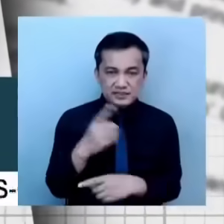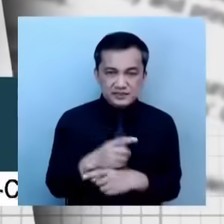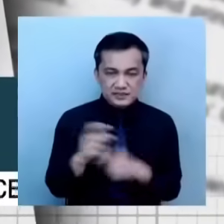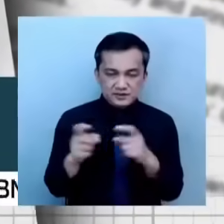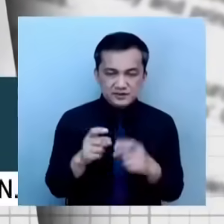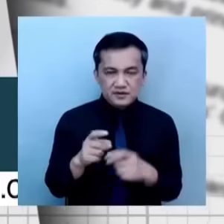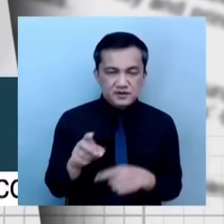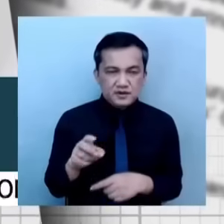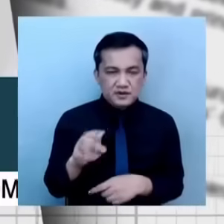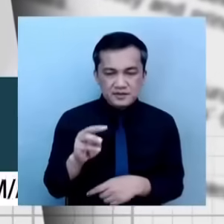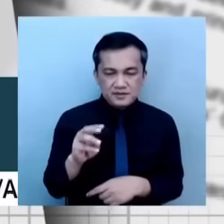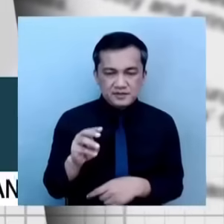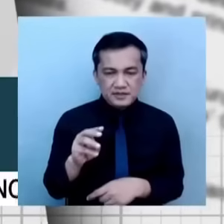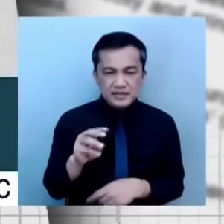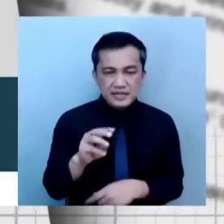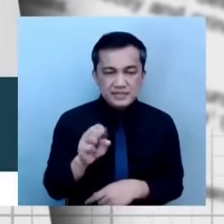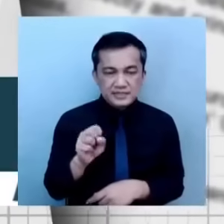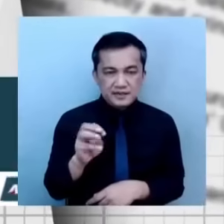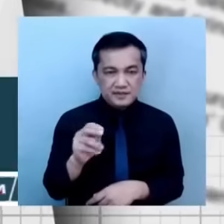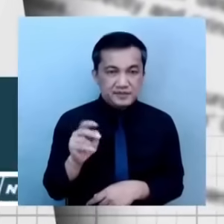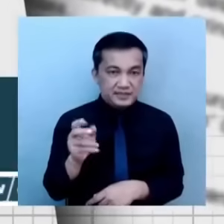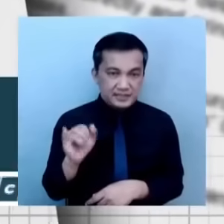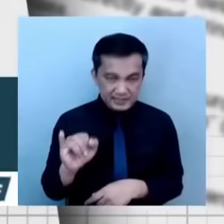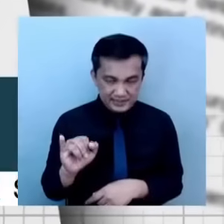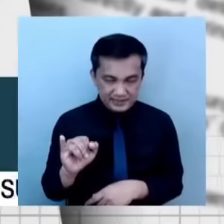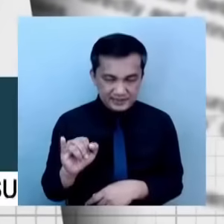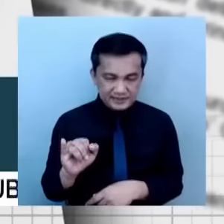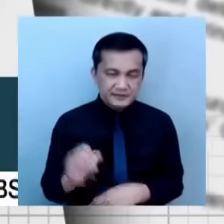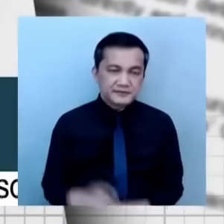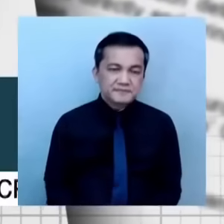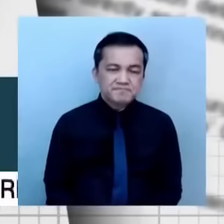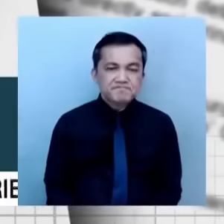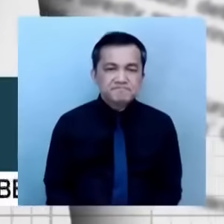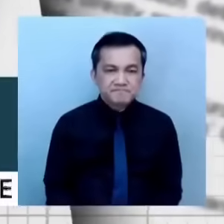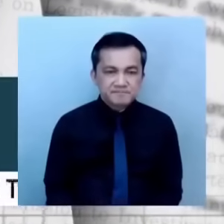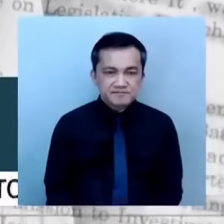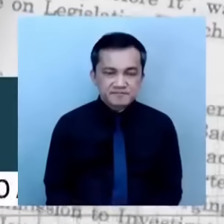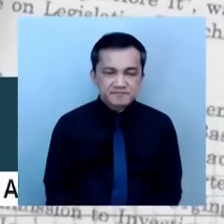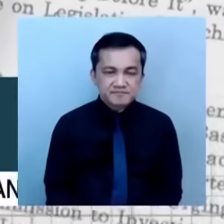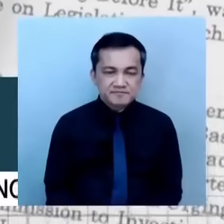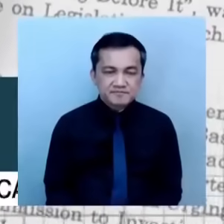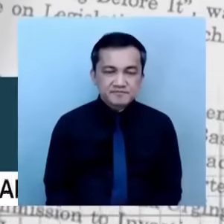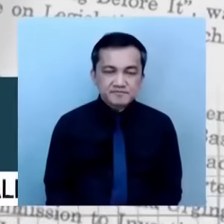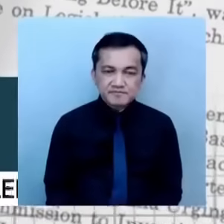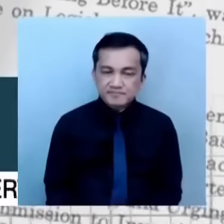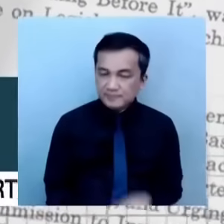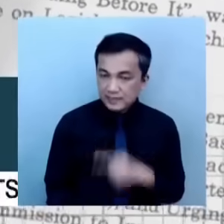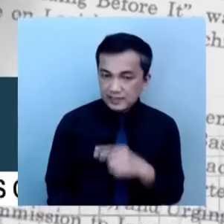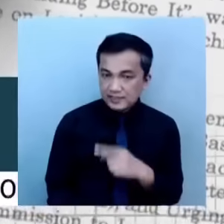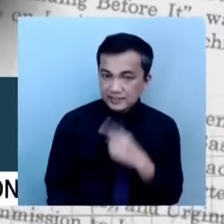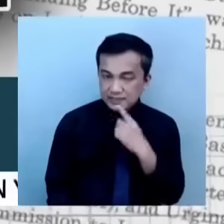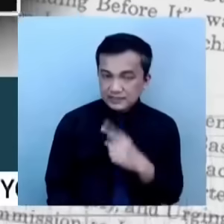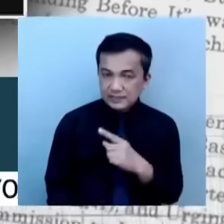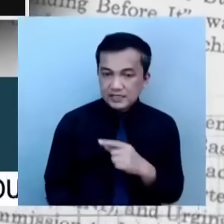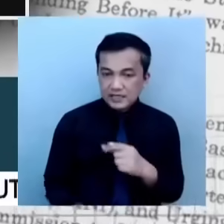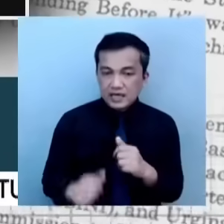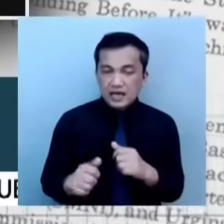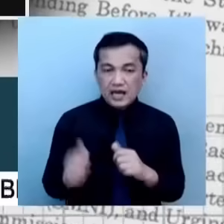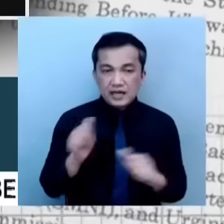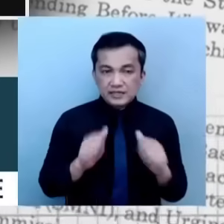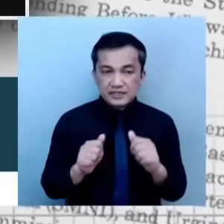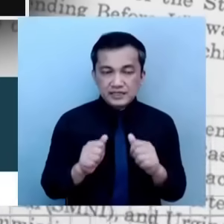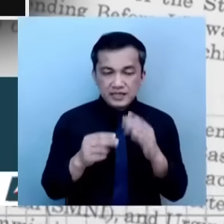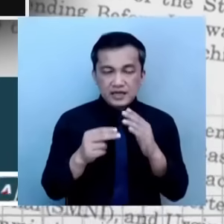Media Corporation, otherwise known as Sunshine Media Network International or SMNI. Acting on House Resolution 189, which urged